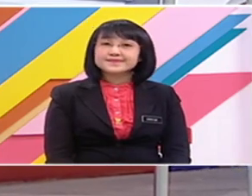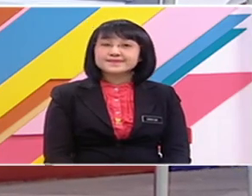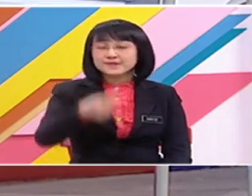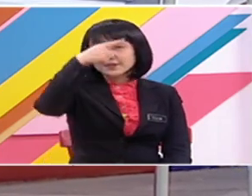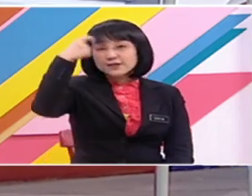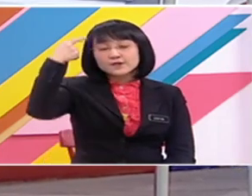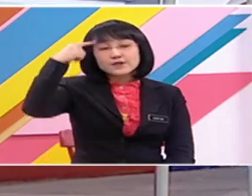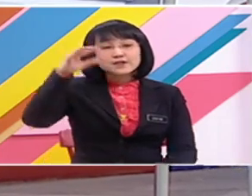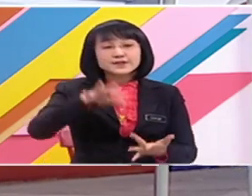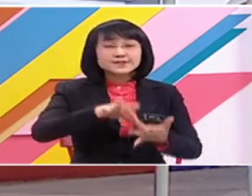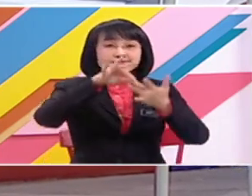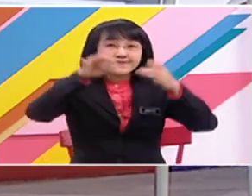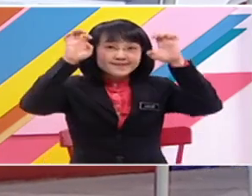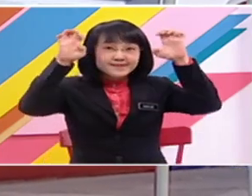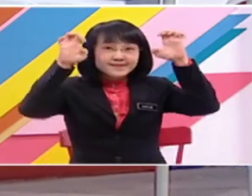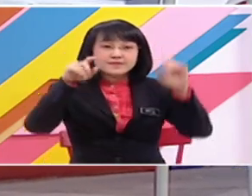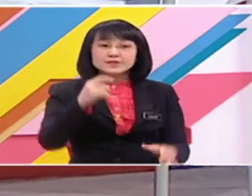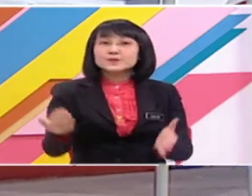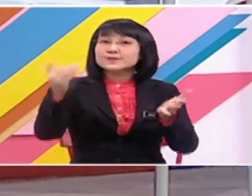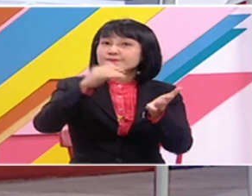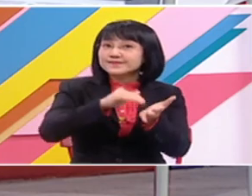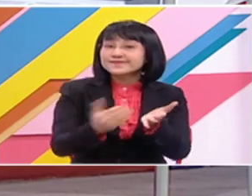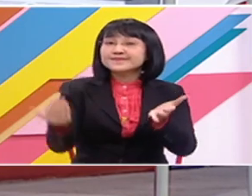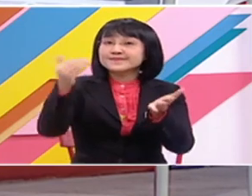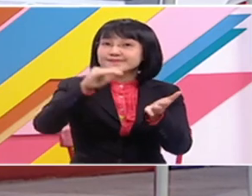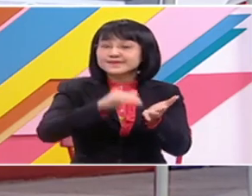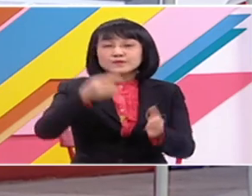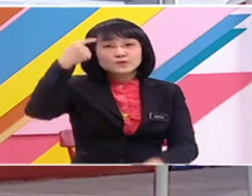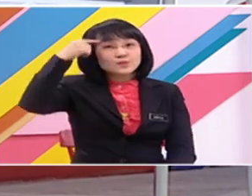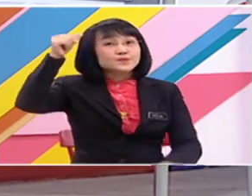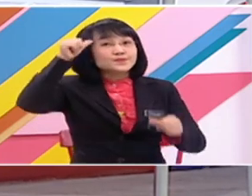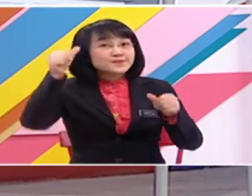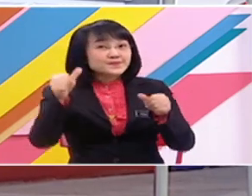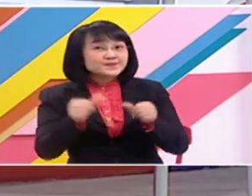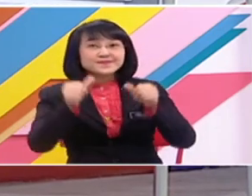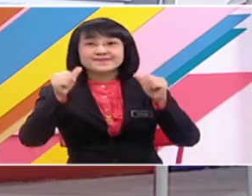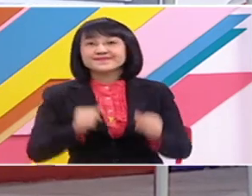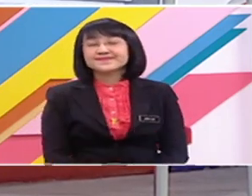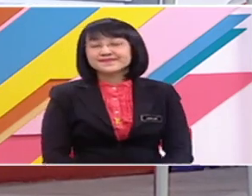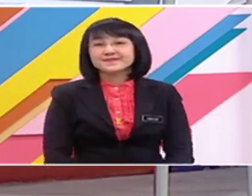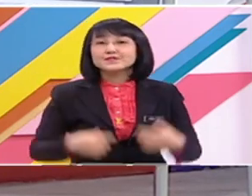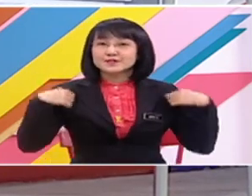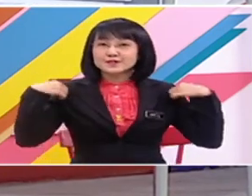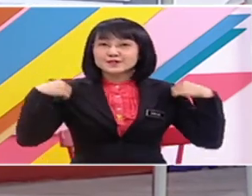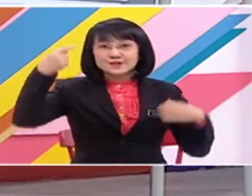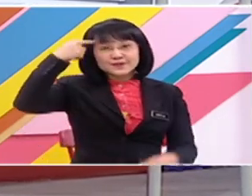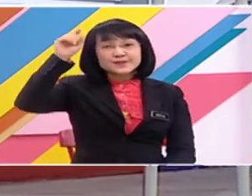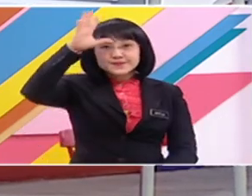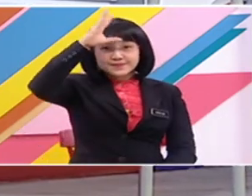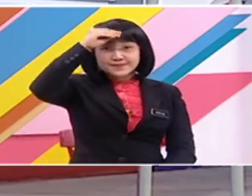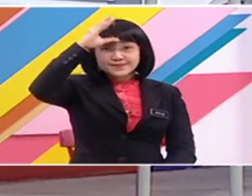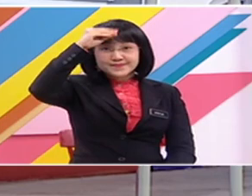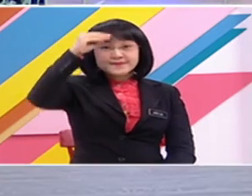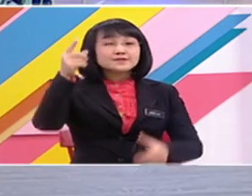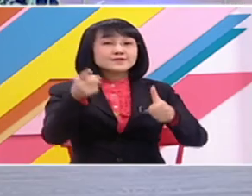to do so many repetition. Okay, teacher. Let's okay, do the that. First one for clothes for boys. Okay, clothes for boys.